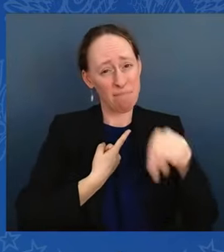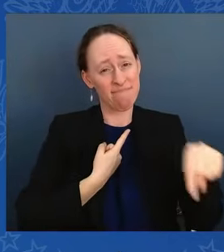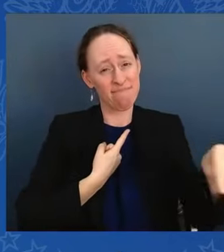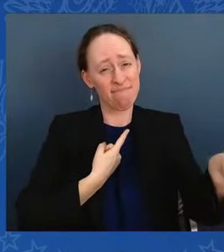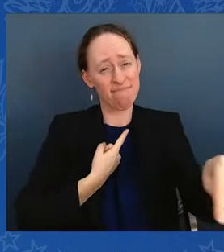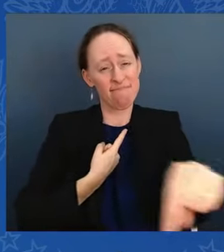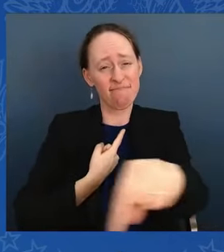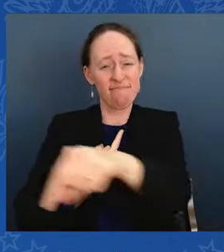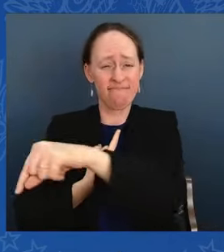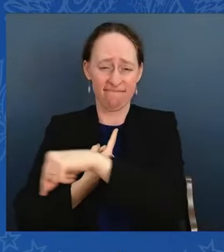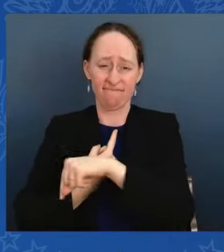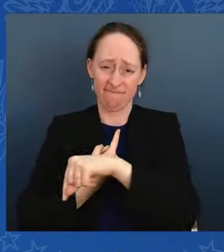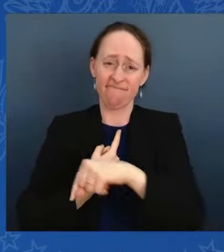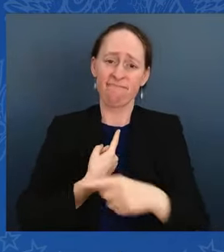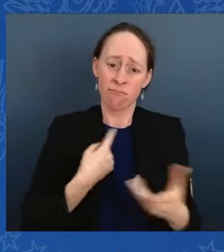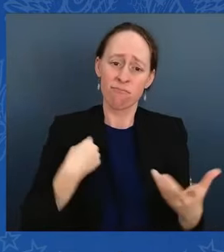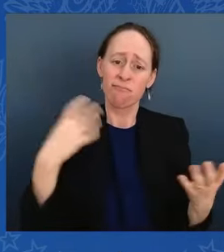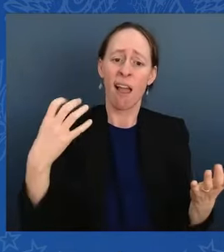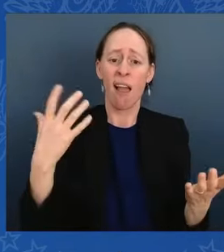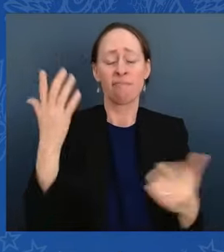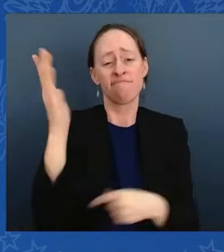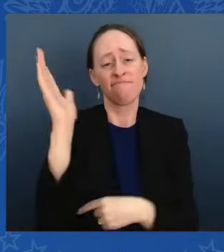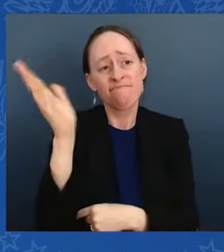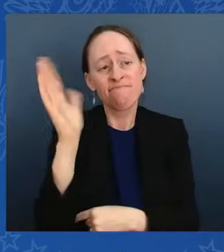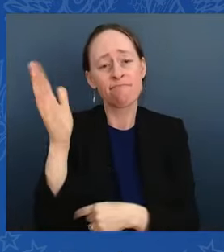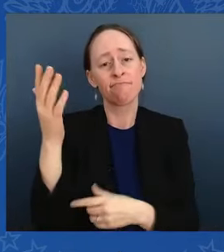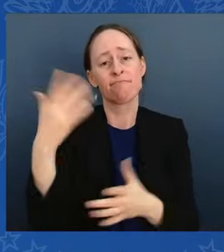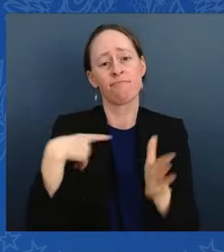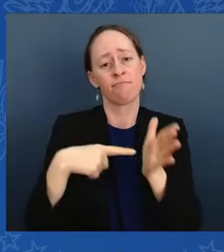And so we do appreciate y'all being here.